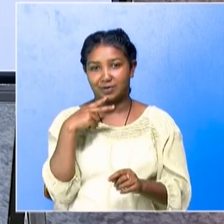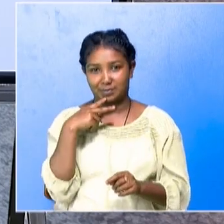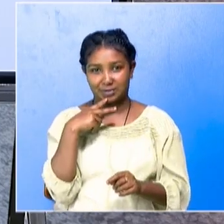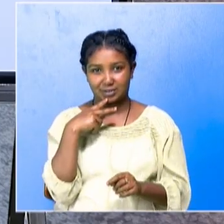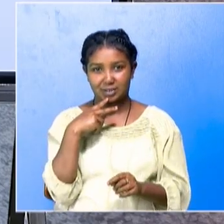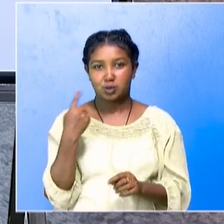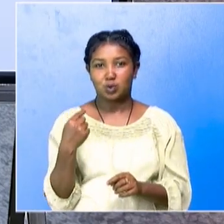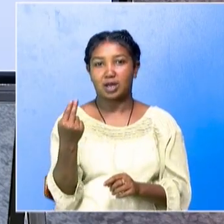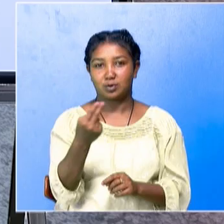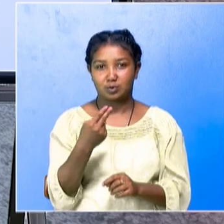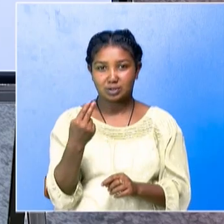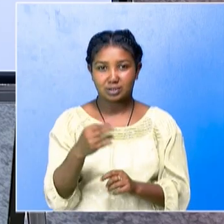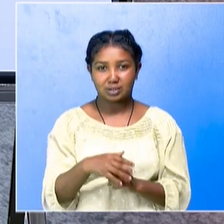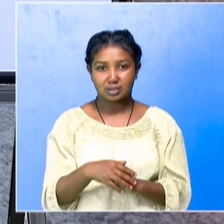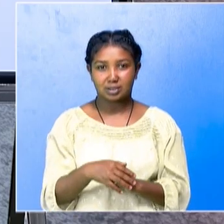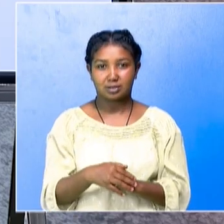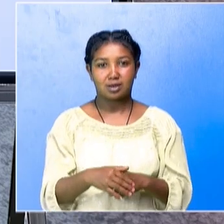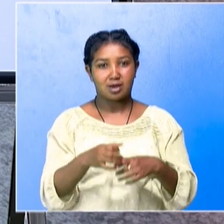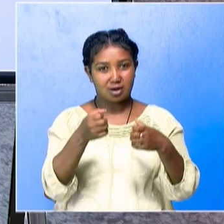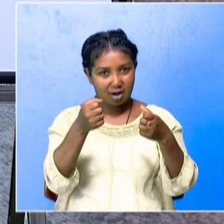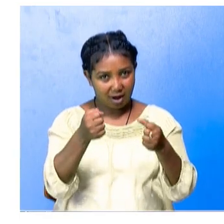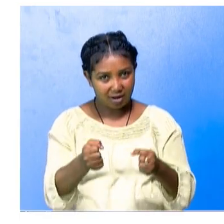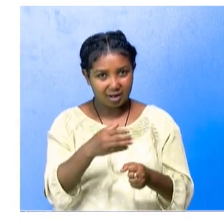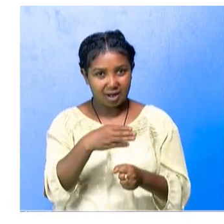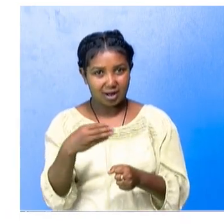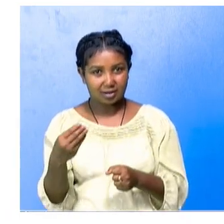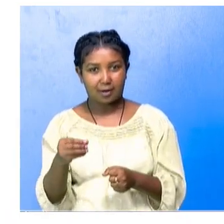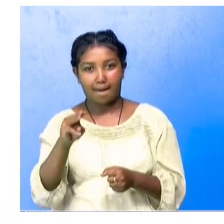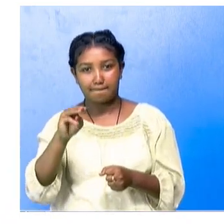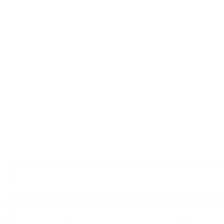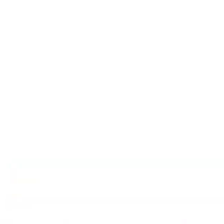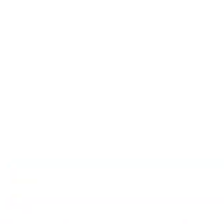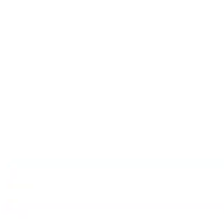verbs. We can use can and may.